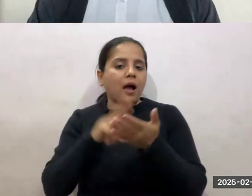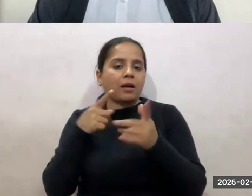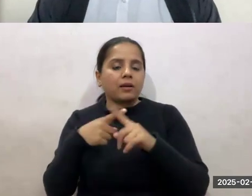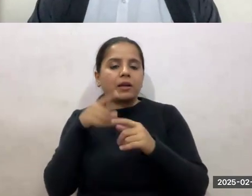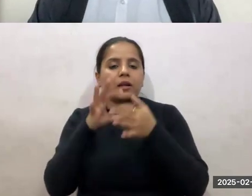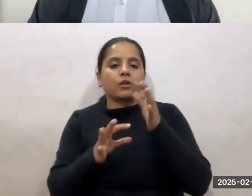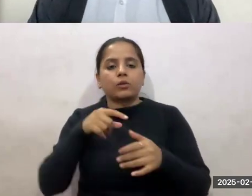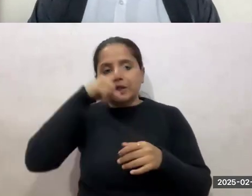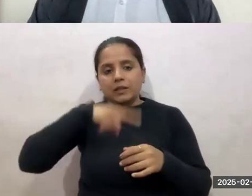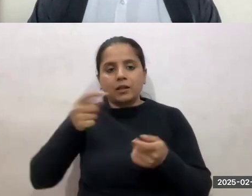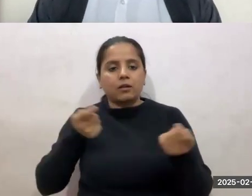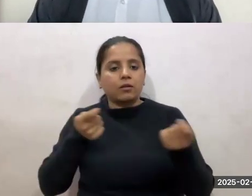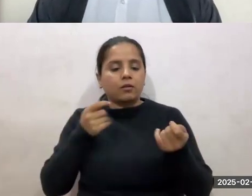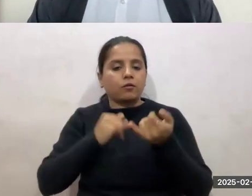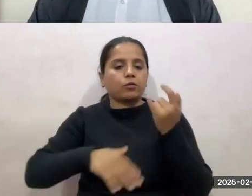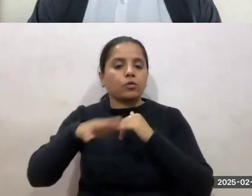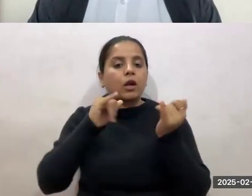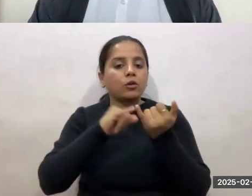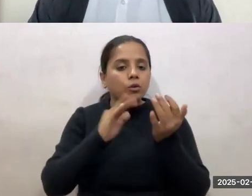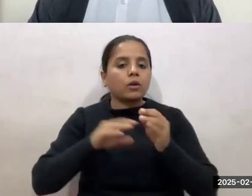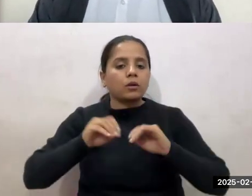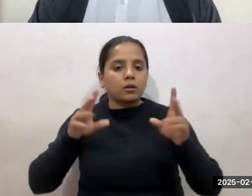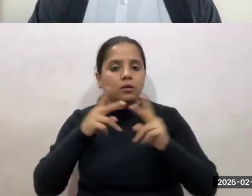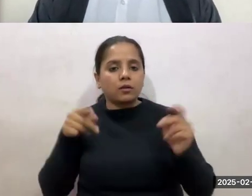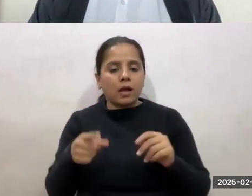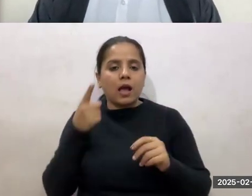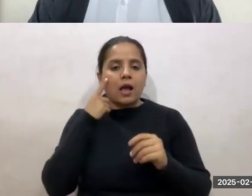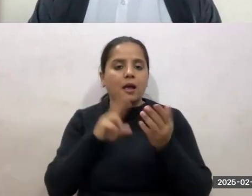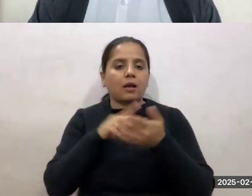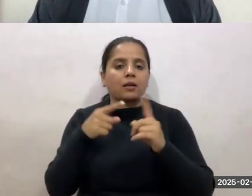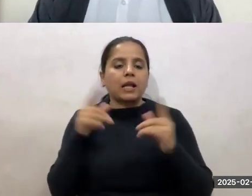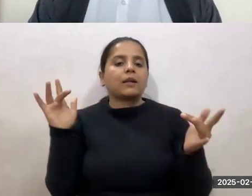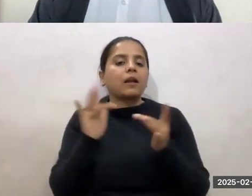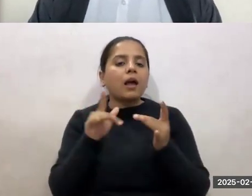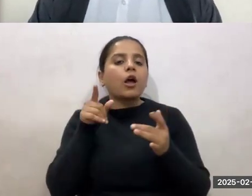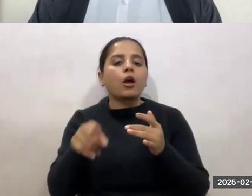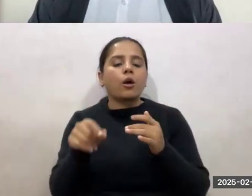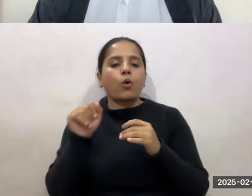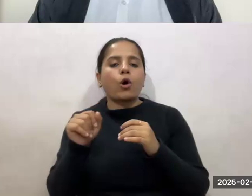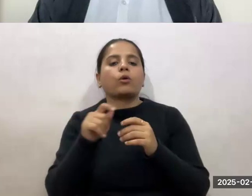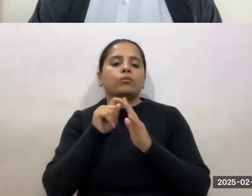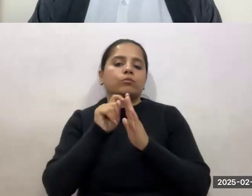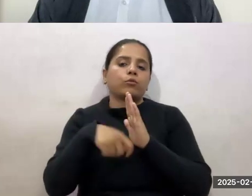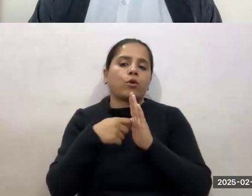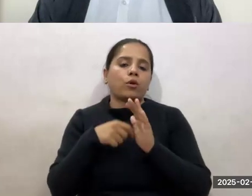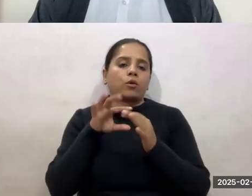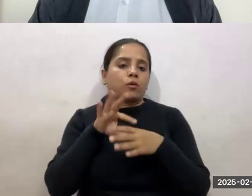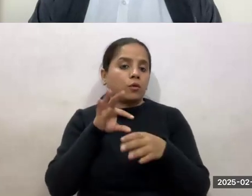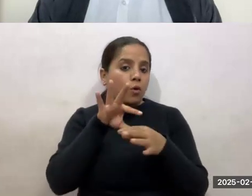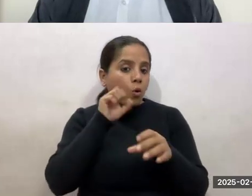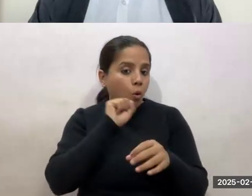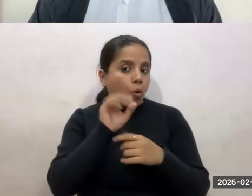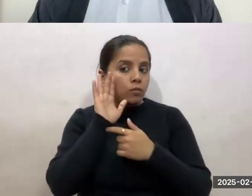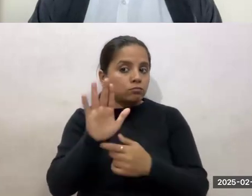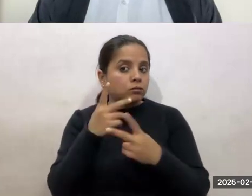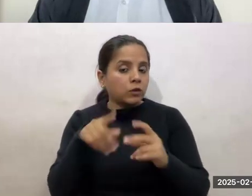India, managing its social media handles as an INET Connect project associate. He has presented his studies at